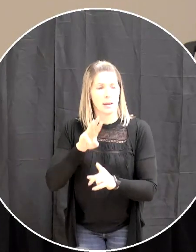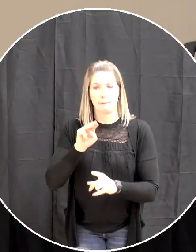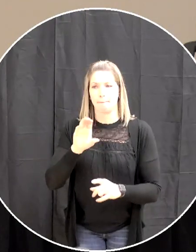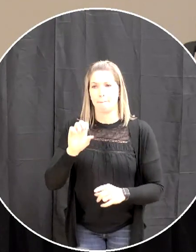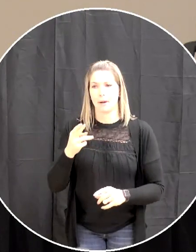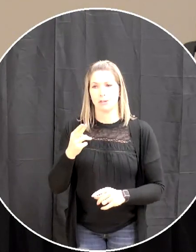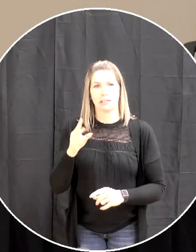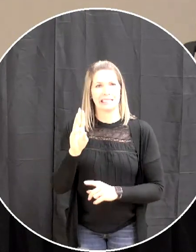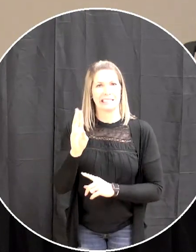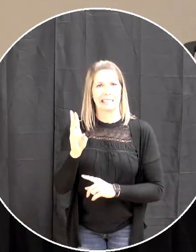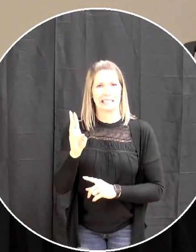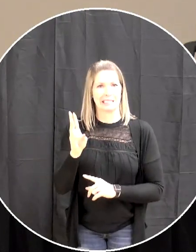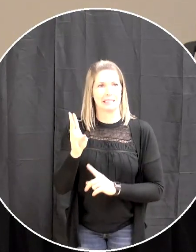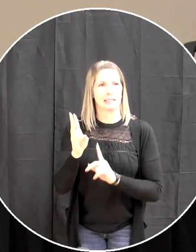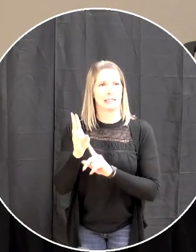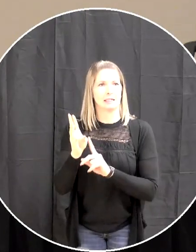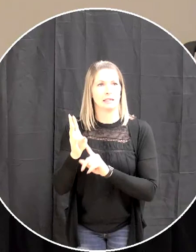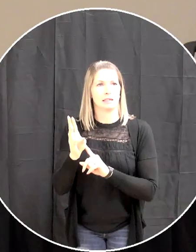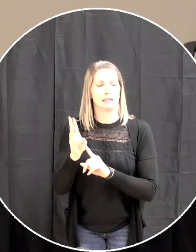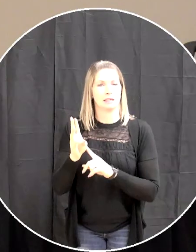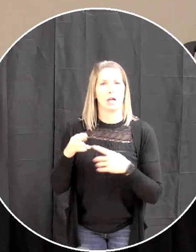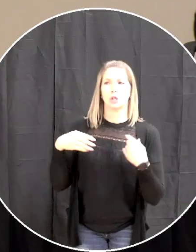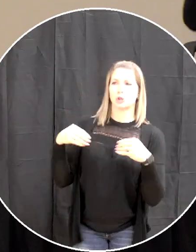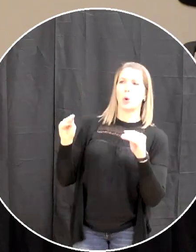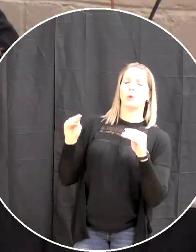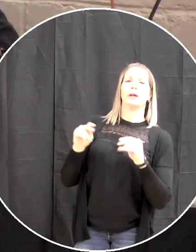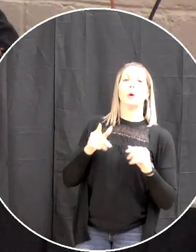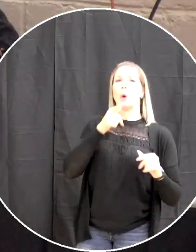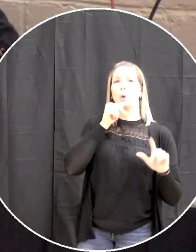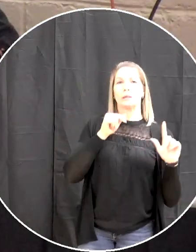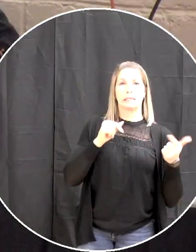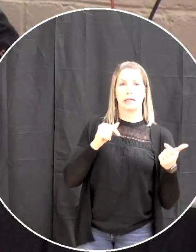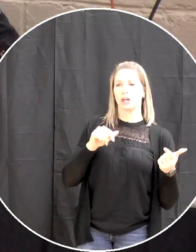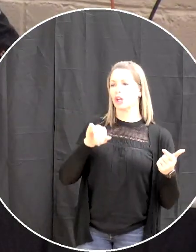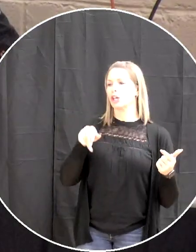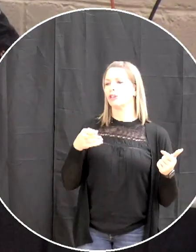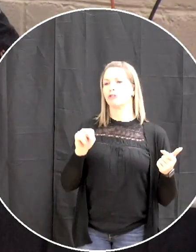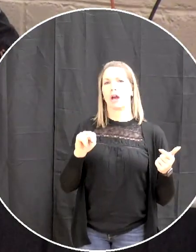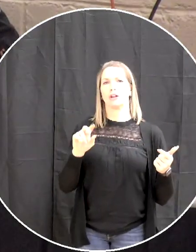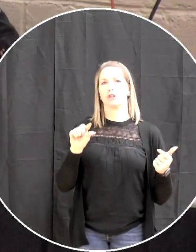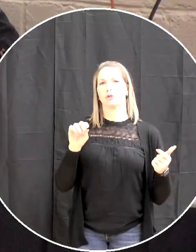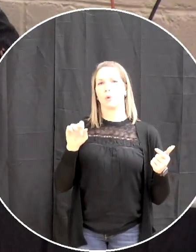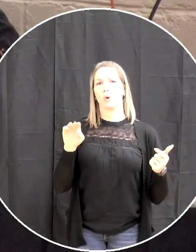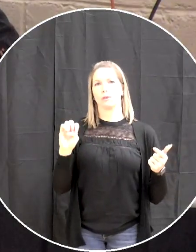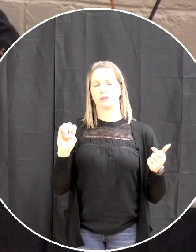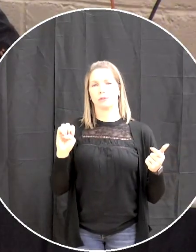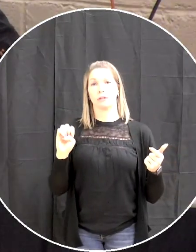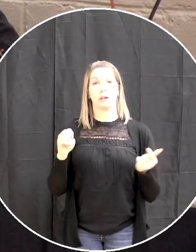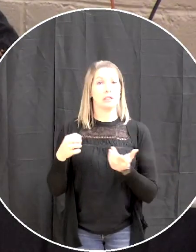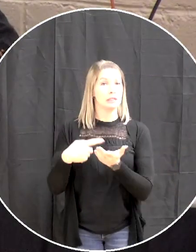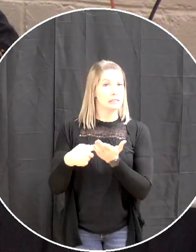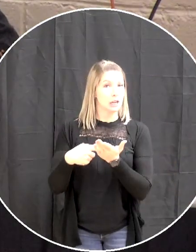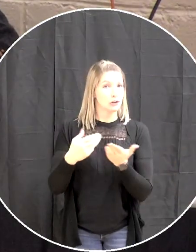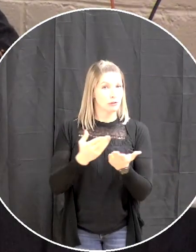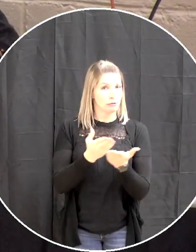March 6th. So moved. Seconder, John George. Discussion?